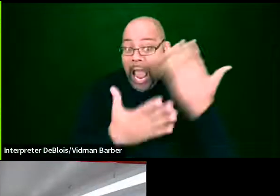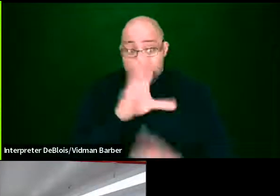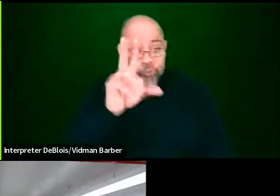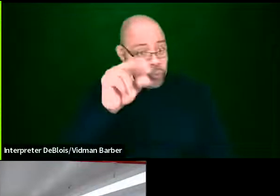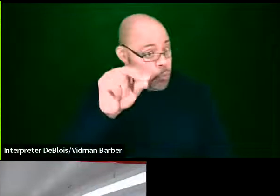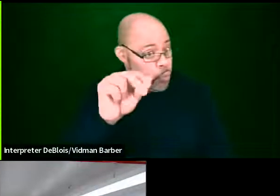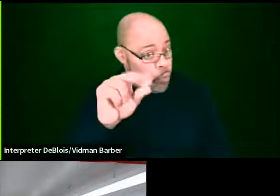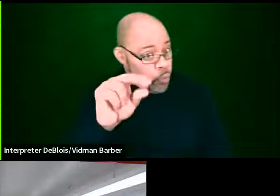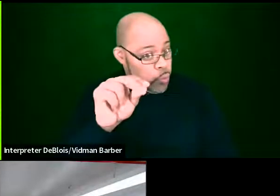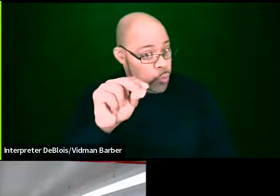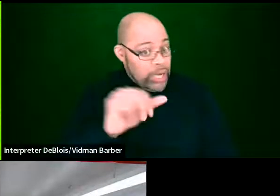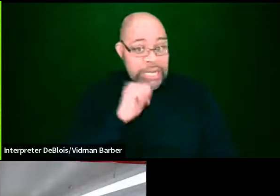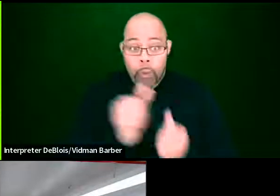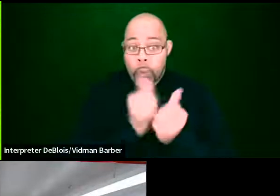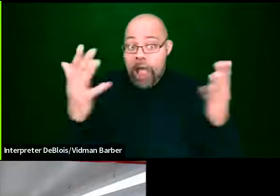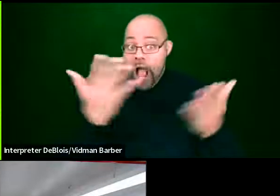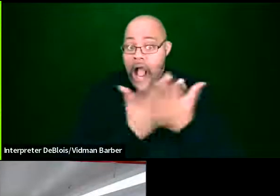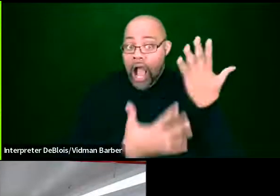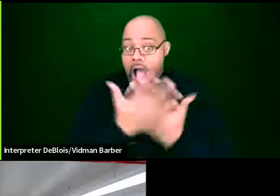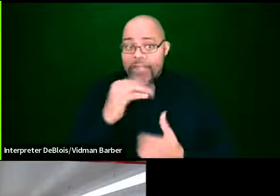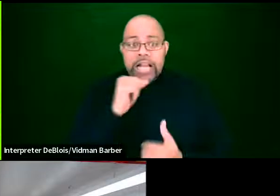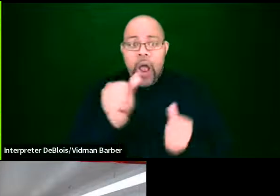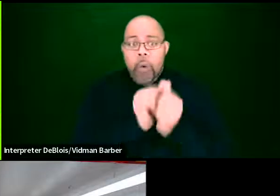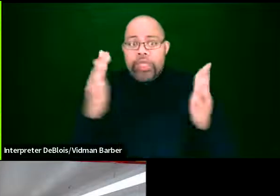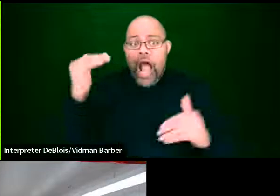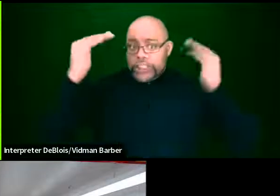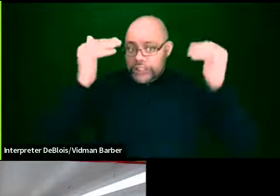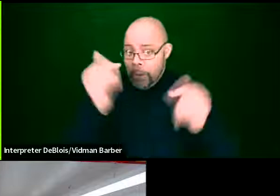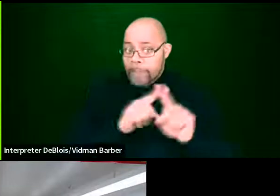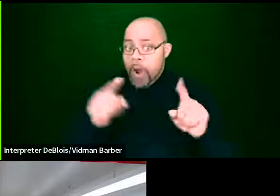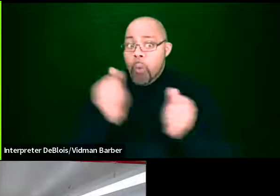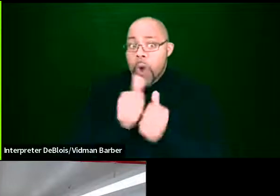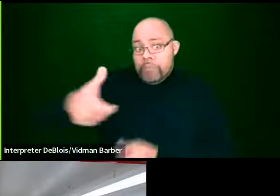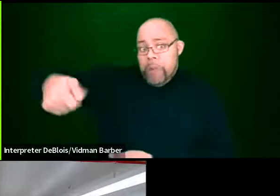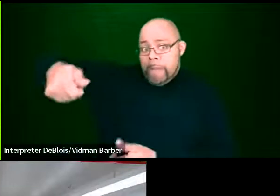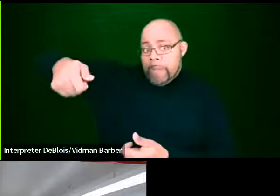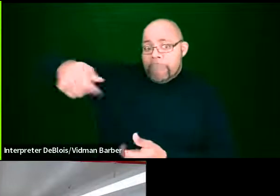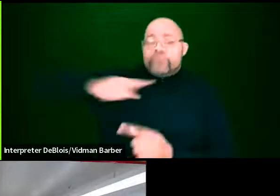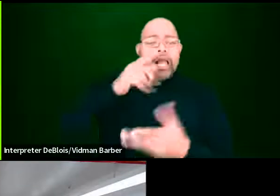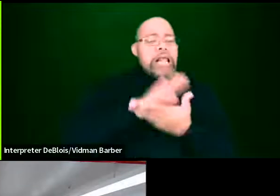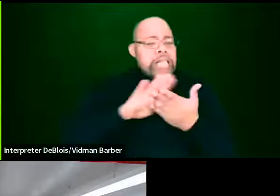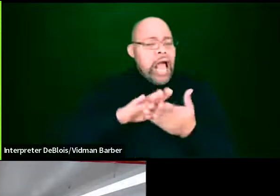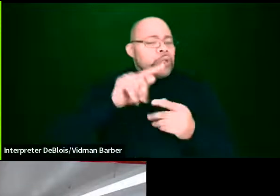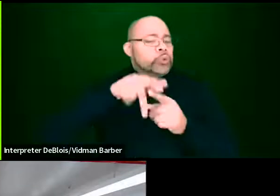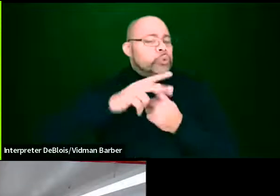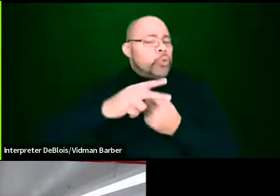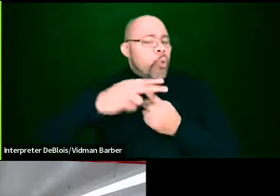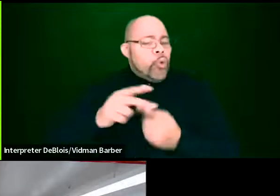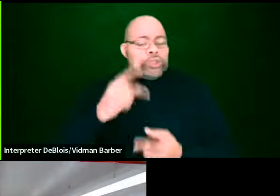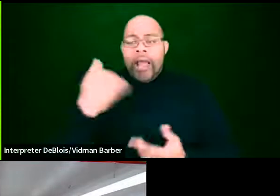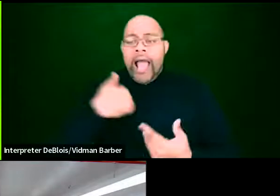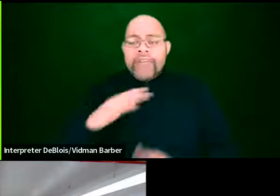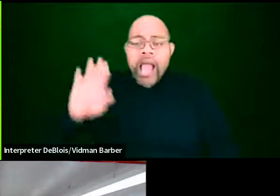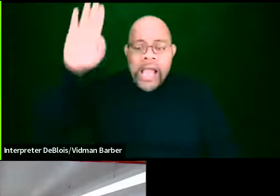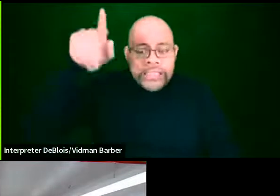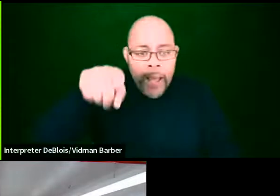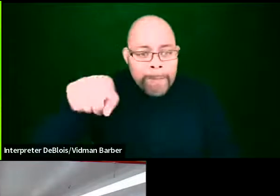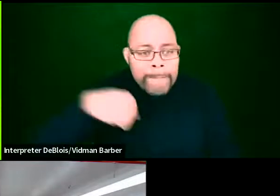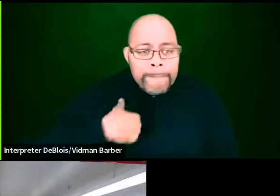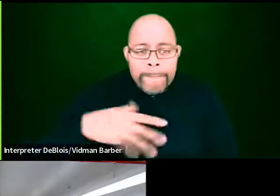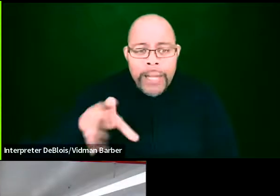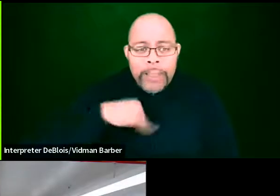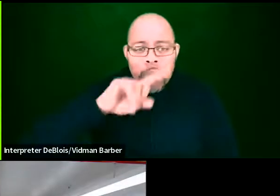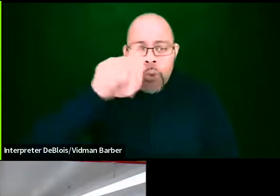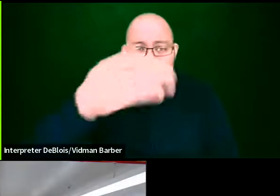hands. Definitely not without gloves and definitely not without an adult. But with a trash grabber, that's a really nice tool. I see someone with their hand raised. I'll take that